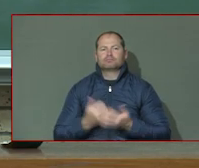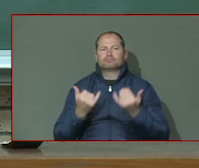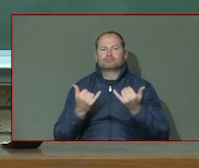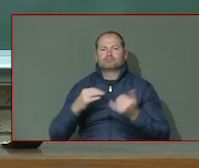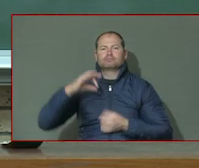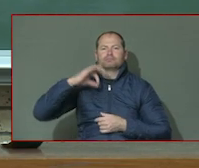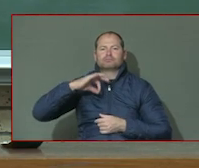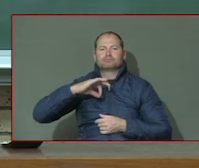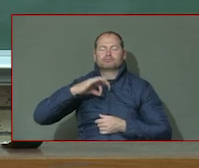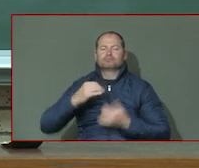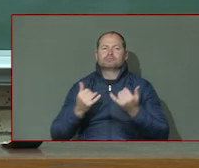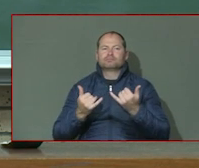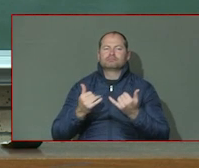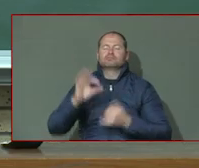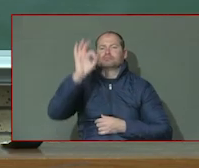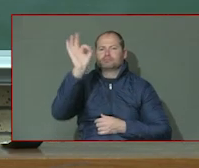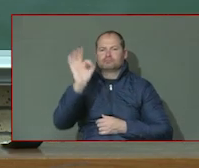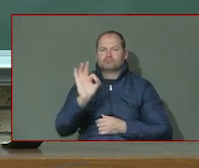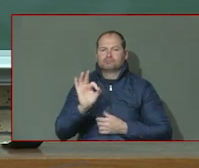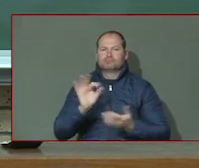520 cents, and you calculate the percentage.